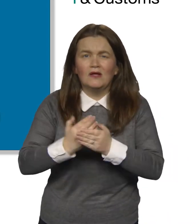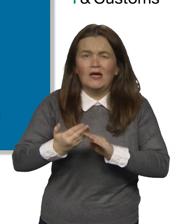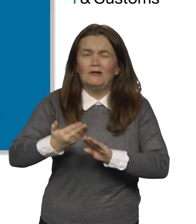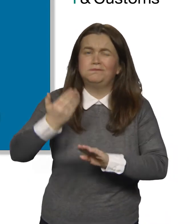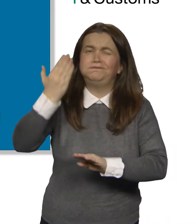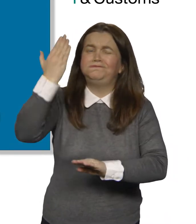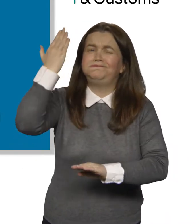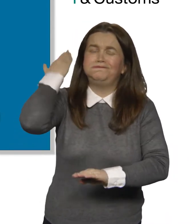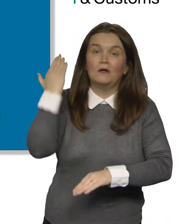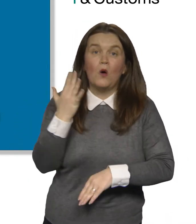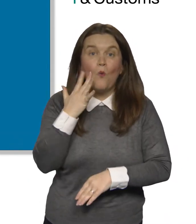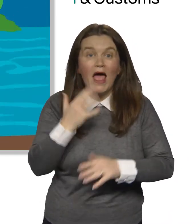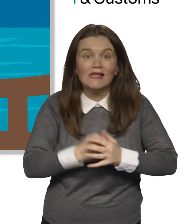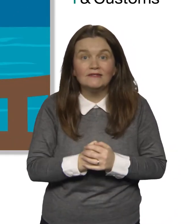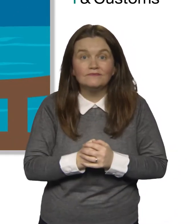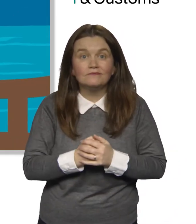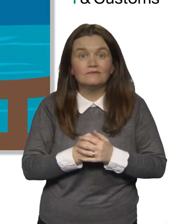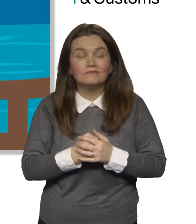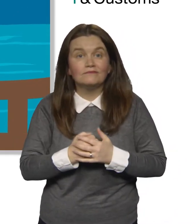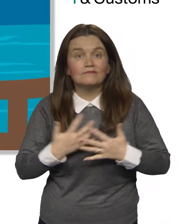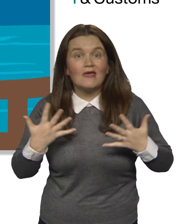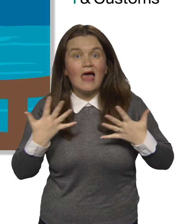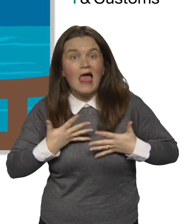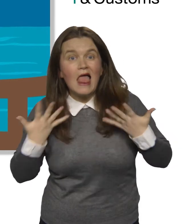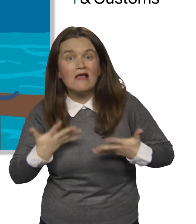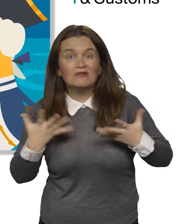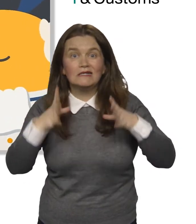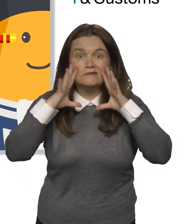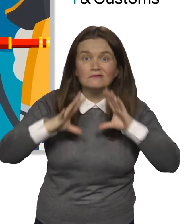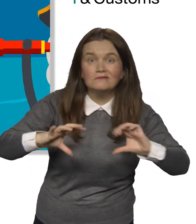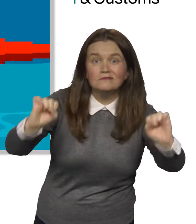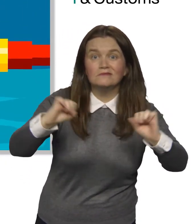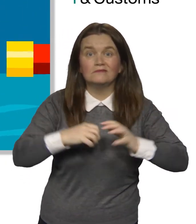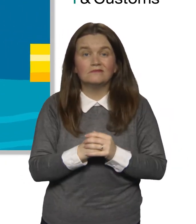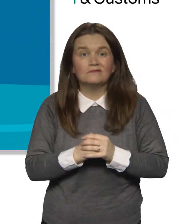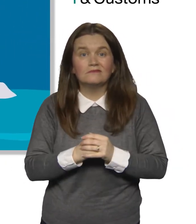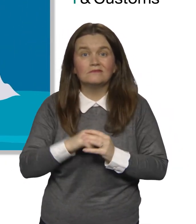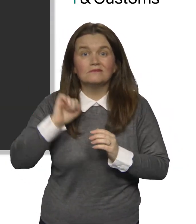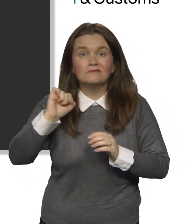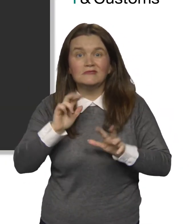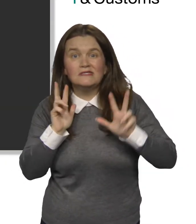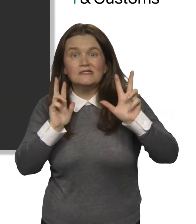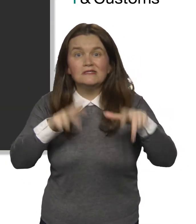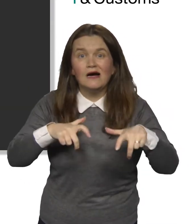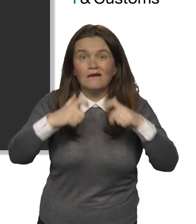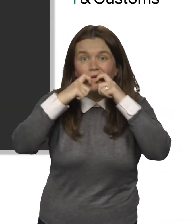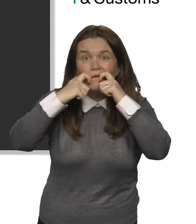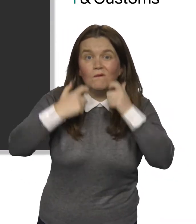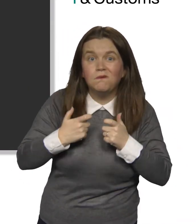great-great-great-grandparents were born? Much, much further back in time. To the age of woolly